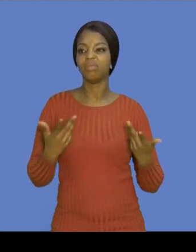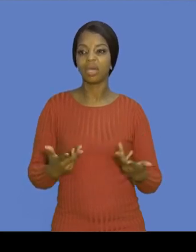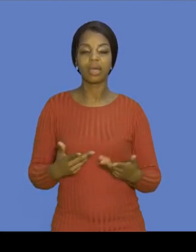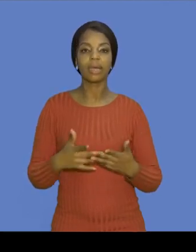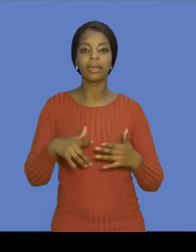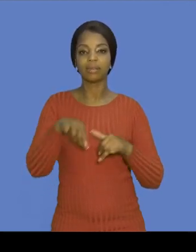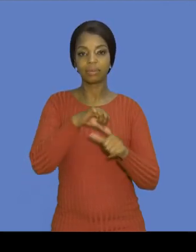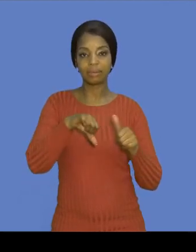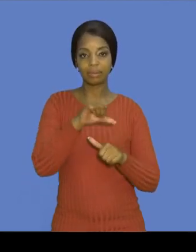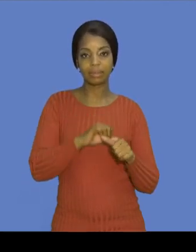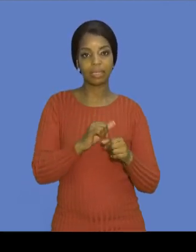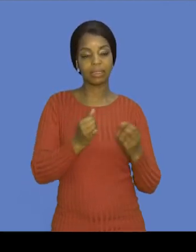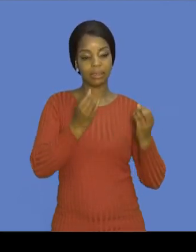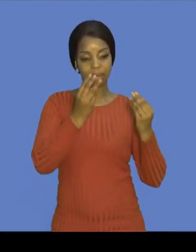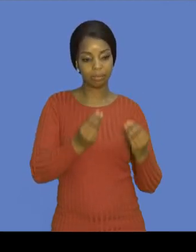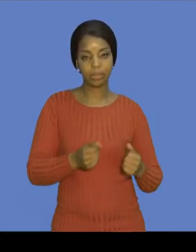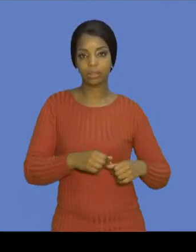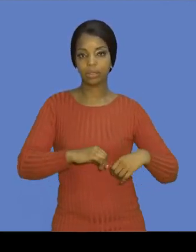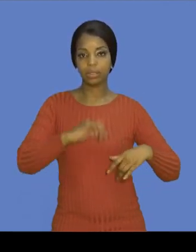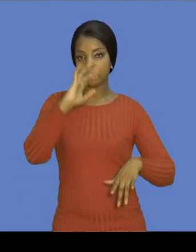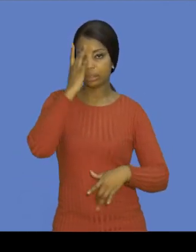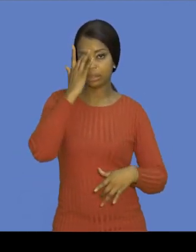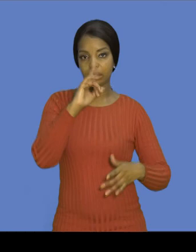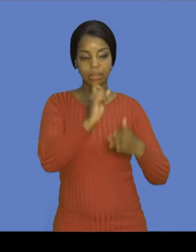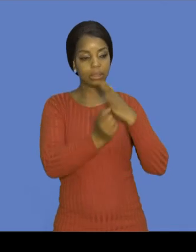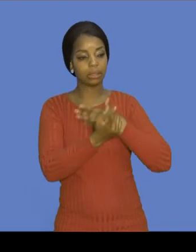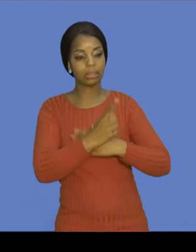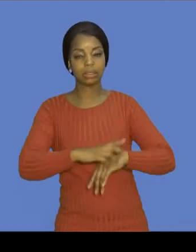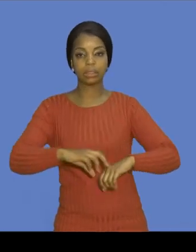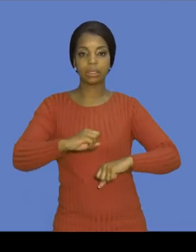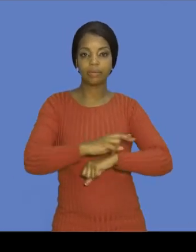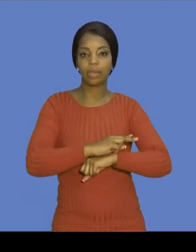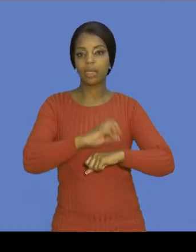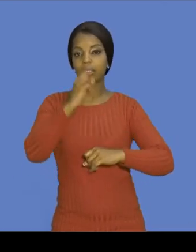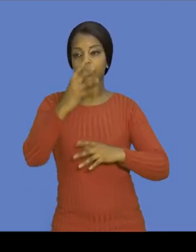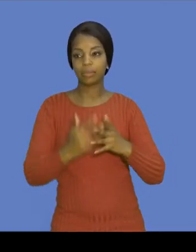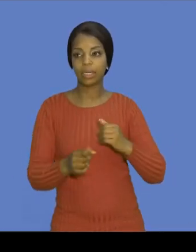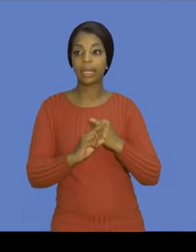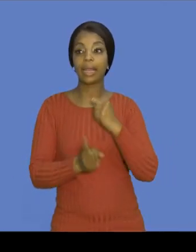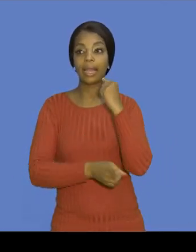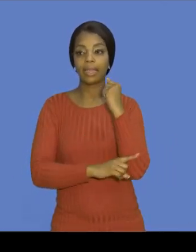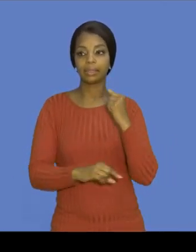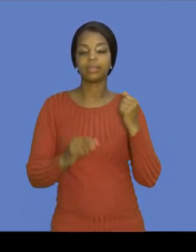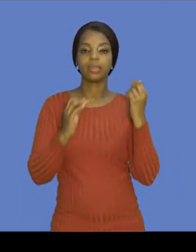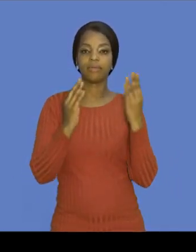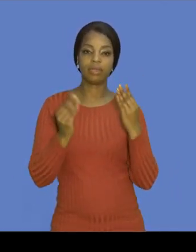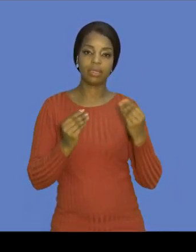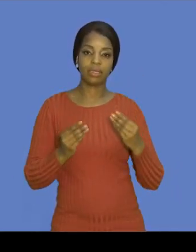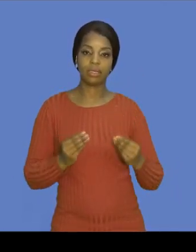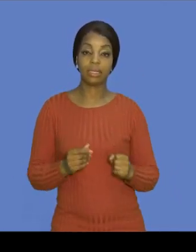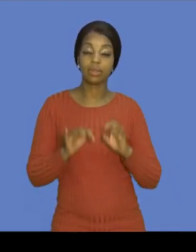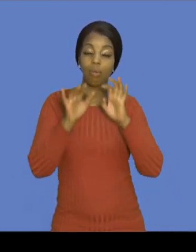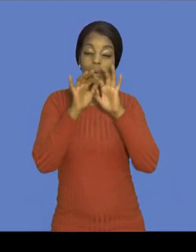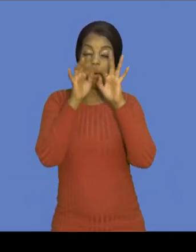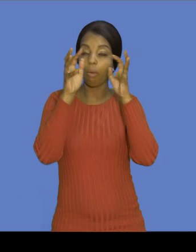things. Socio-economic backgrounds and all, that's what we're talking about. And then lastly, we looked at the concept of finance.